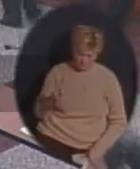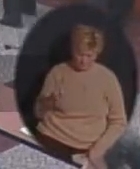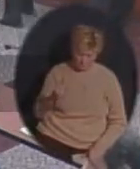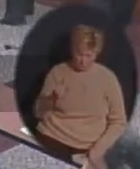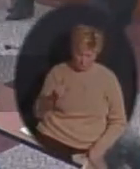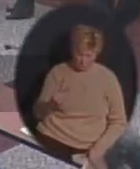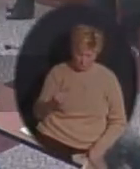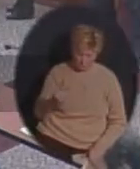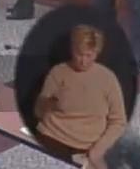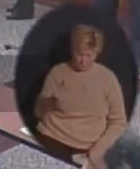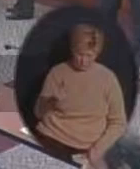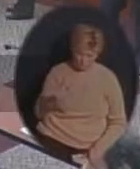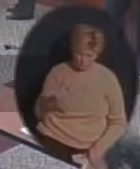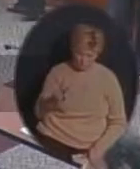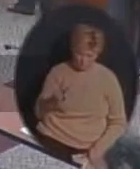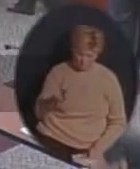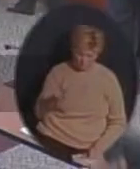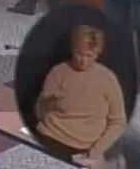and focus groups.